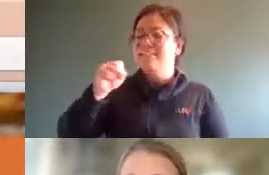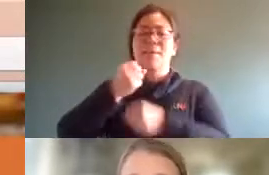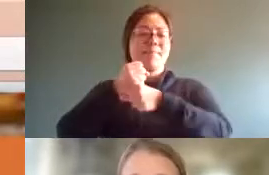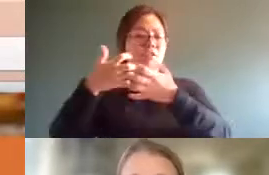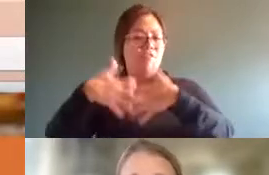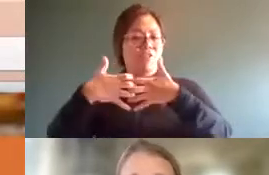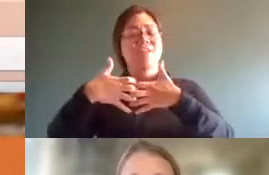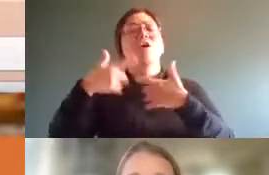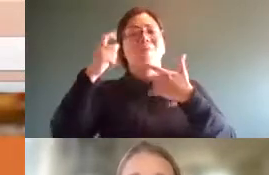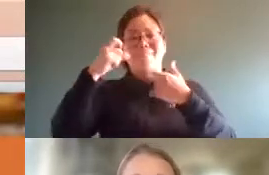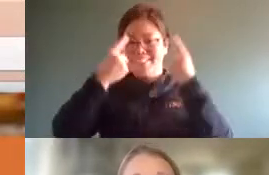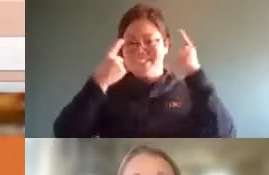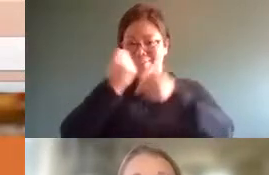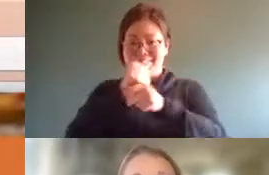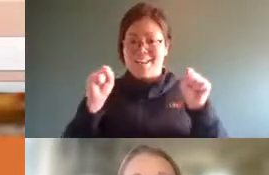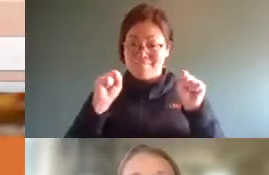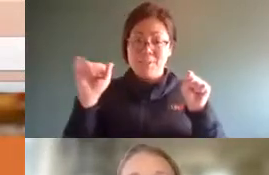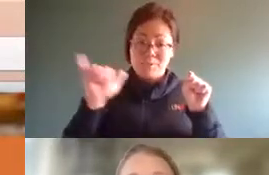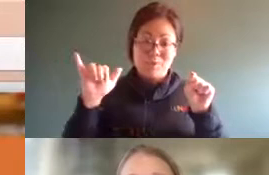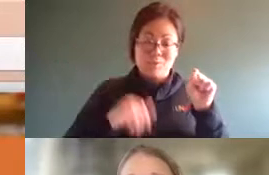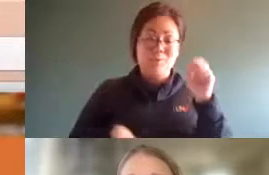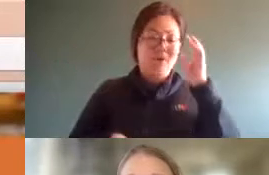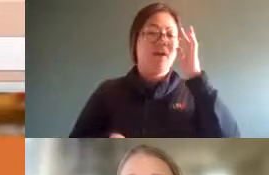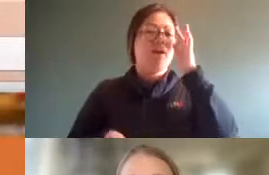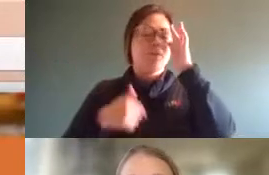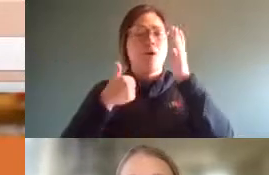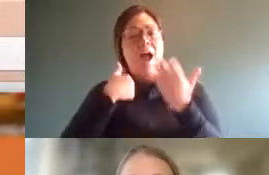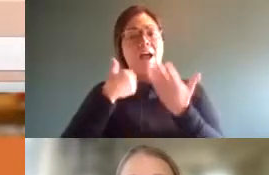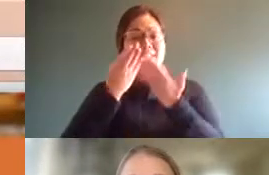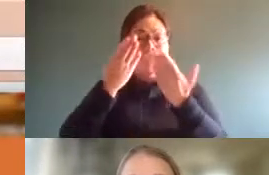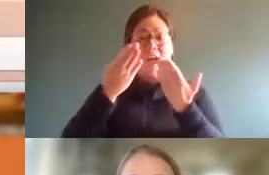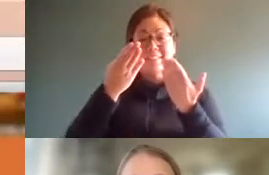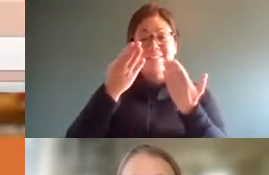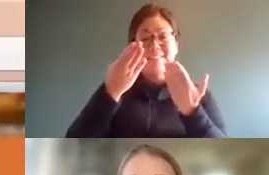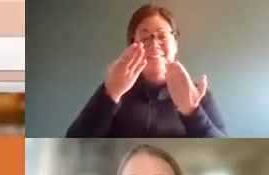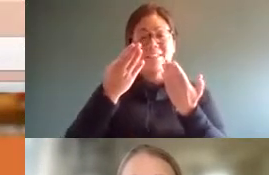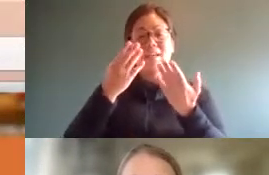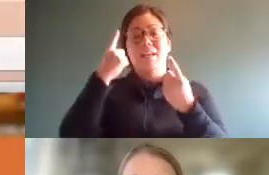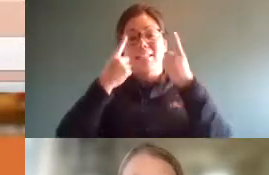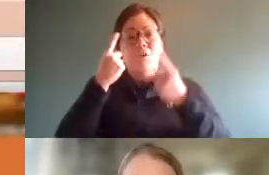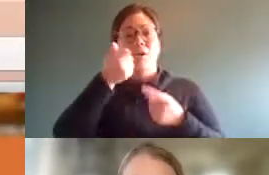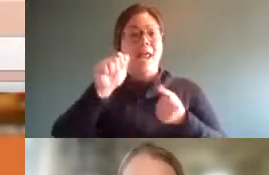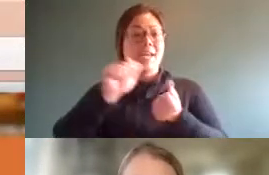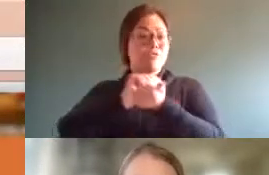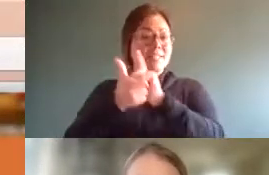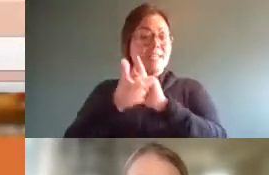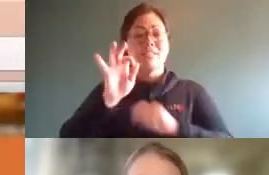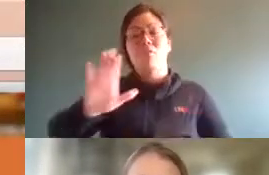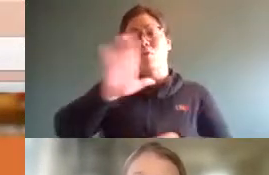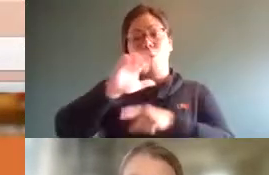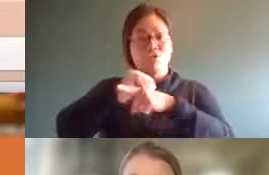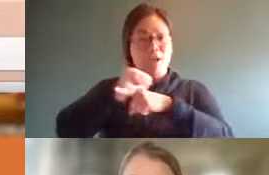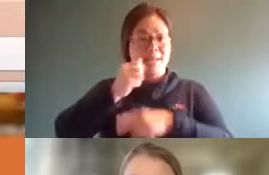safety considerations as well. So I would suggest considering translation of your training